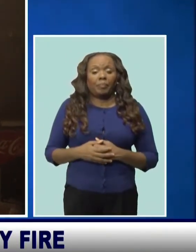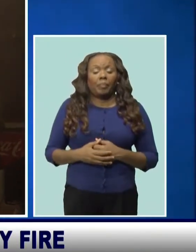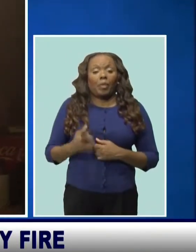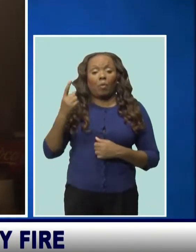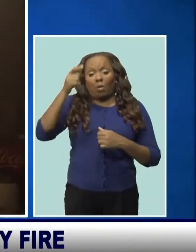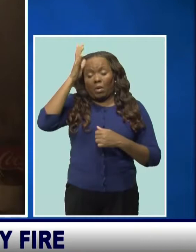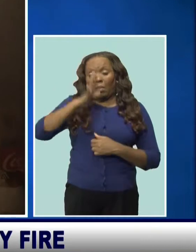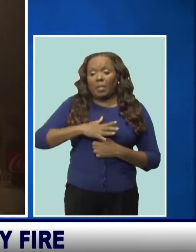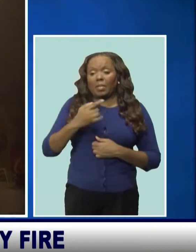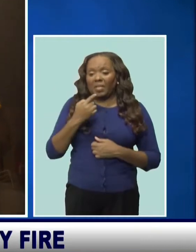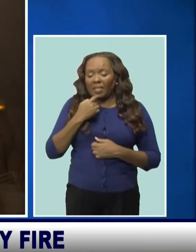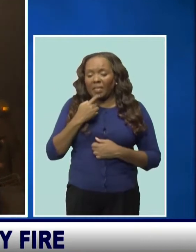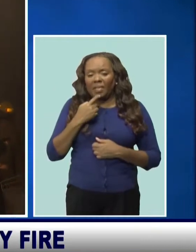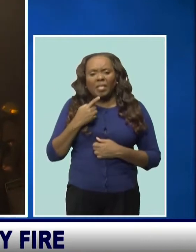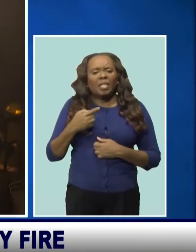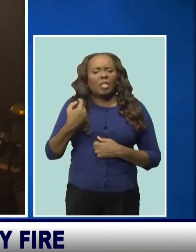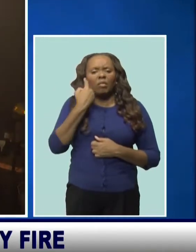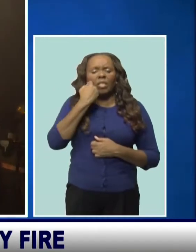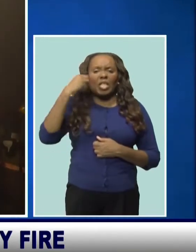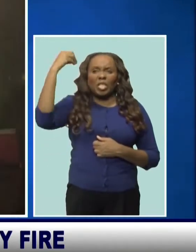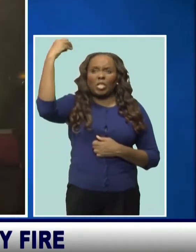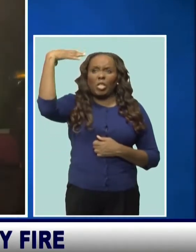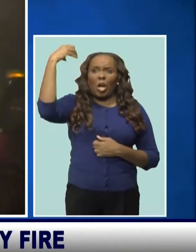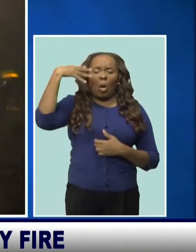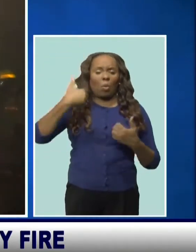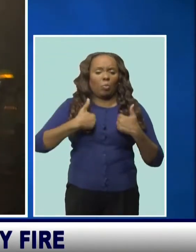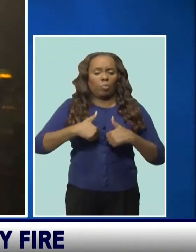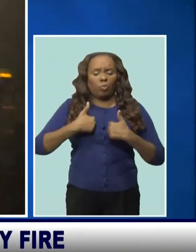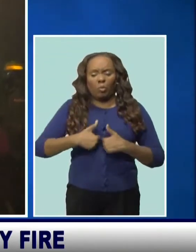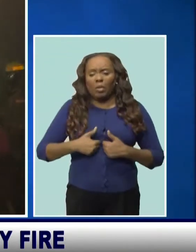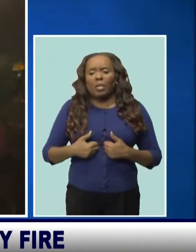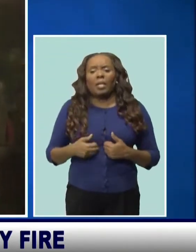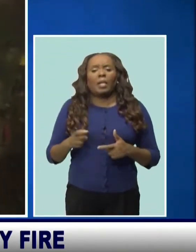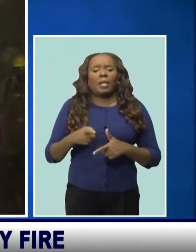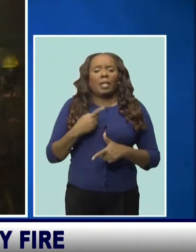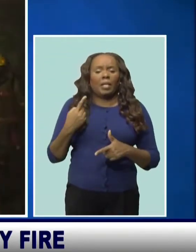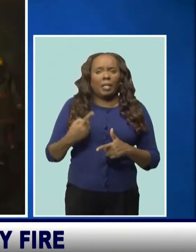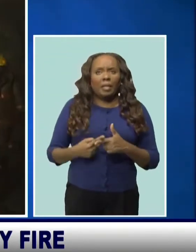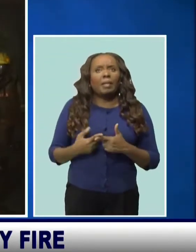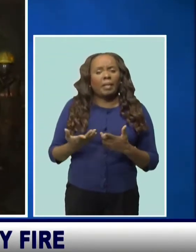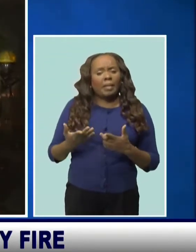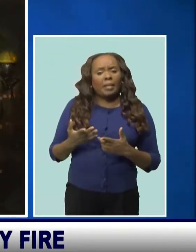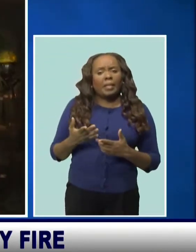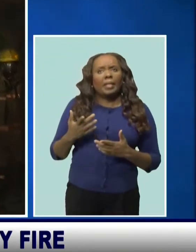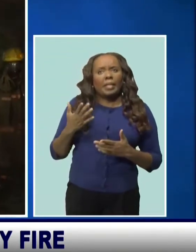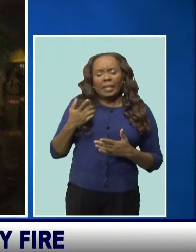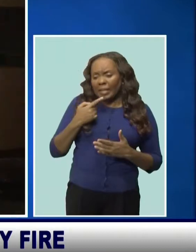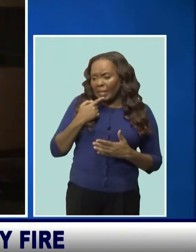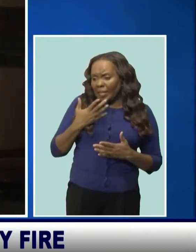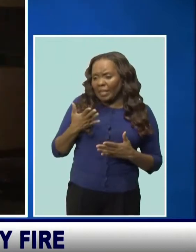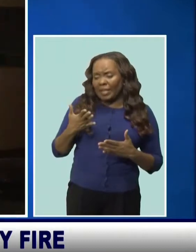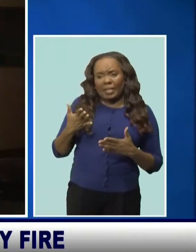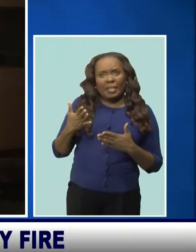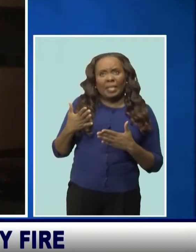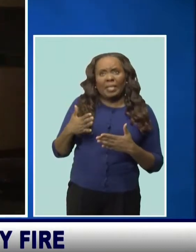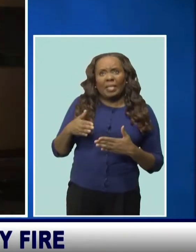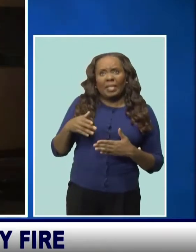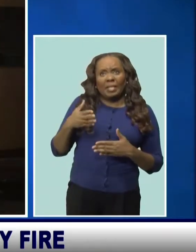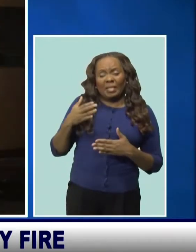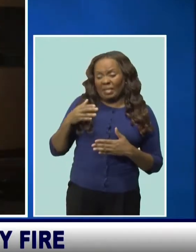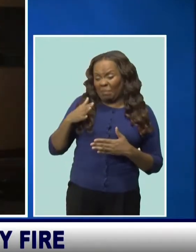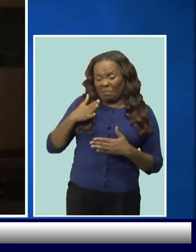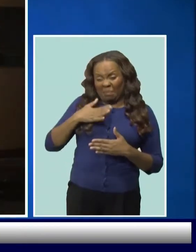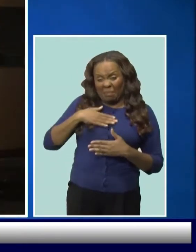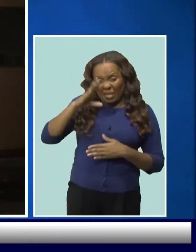shower when the back part of the house he shares with his 17-year-old son ignited. My house was like my whole life work.